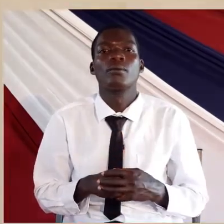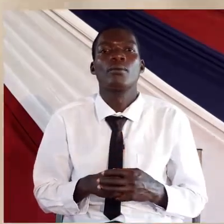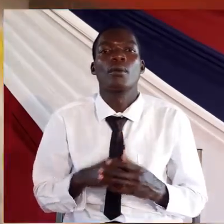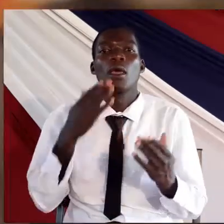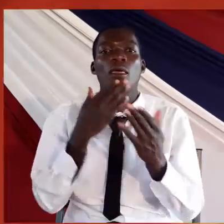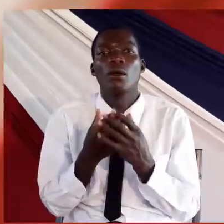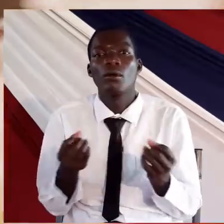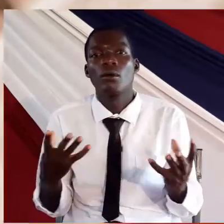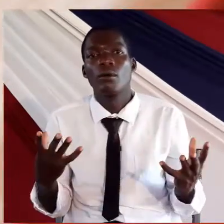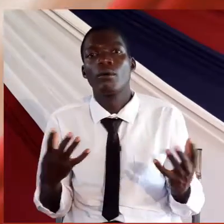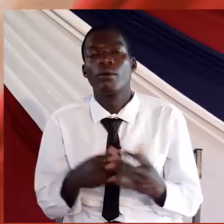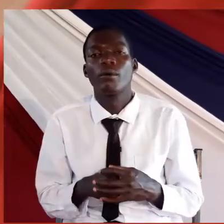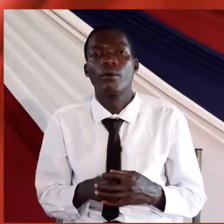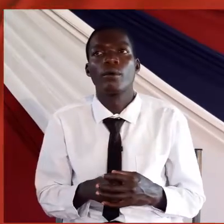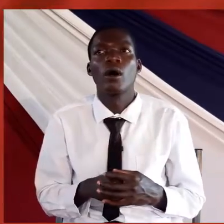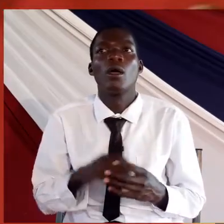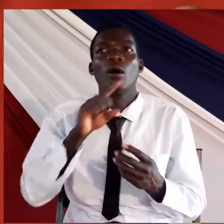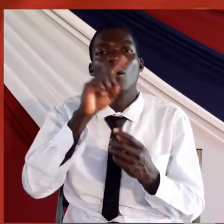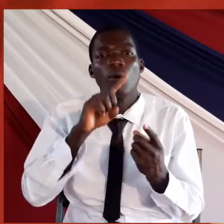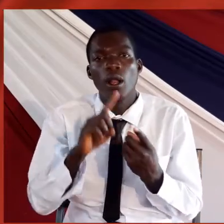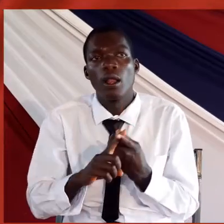Thank you very much. Well,